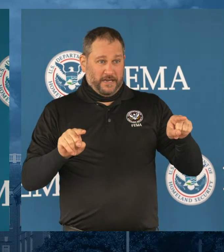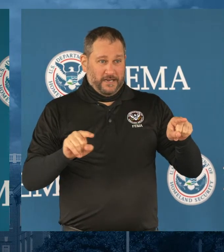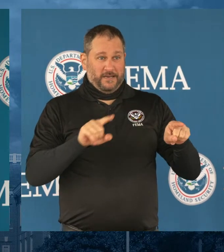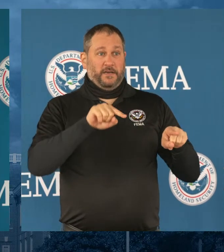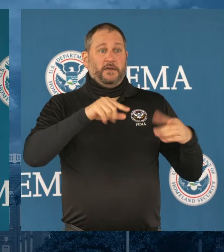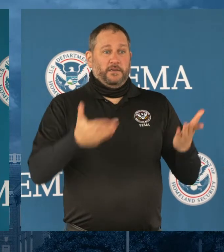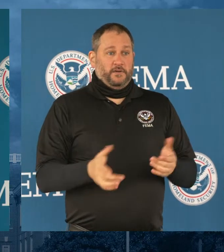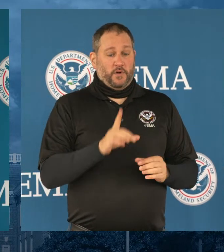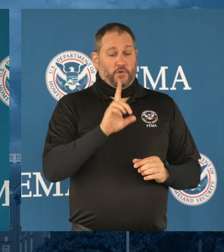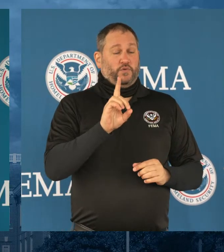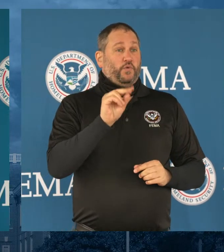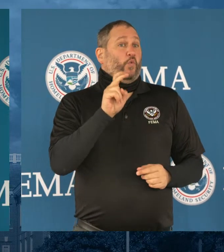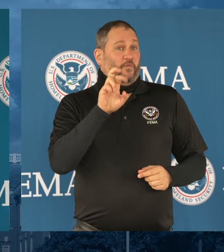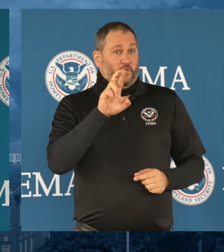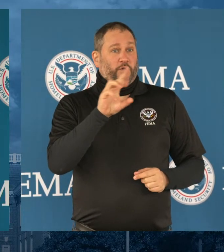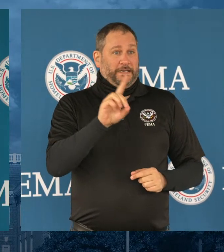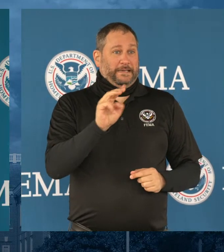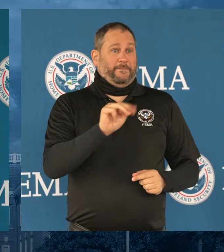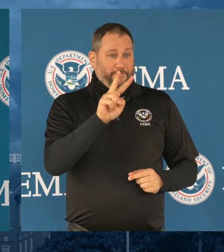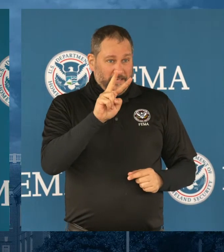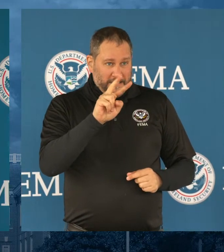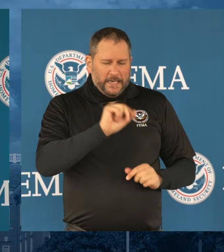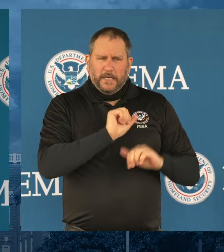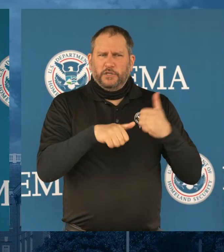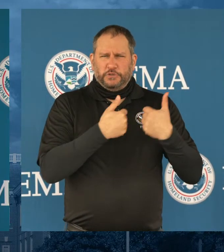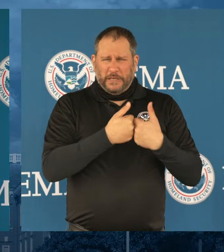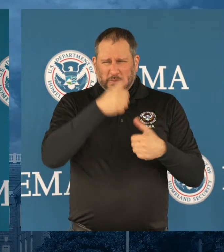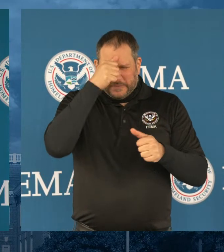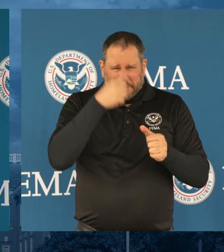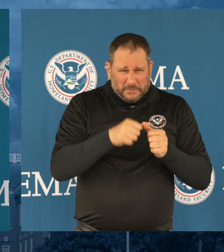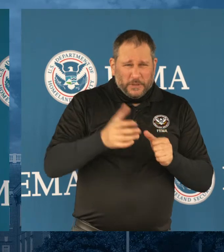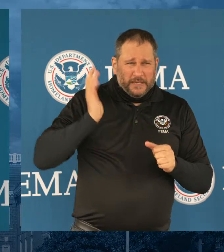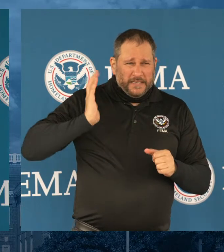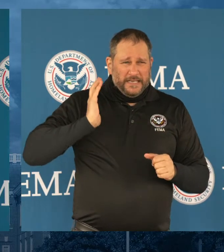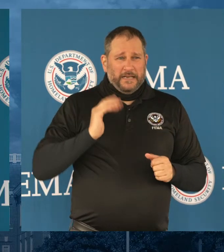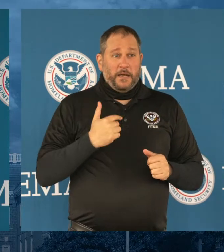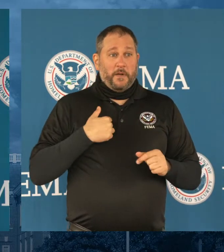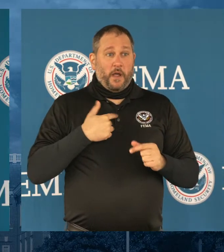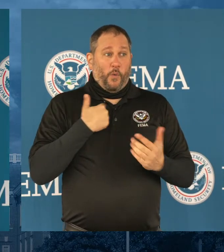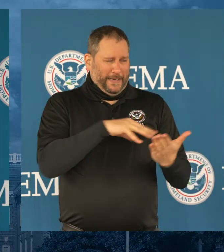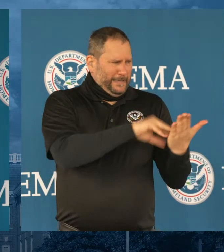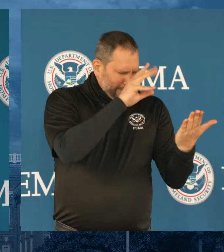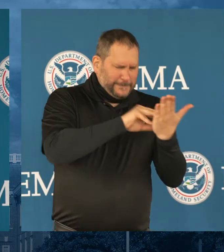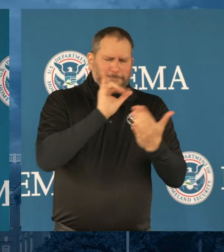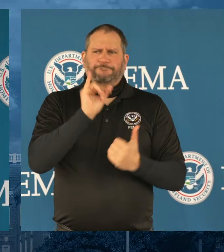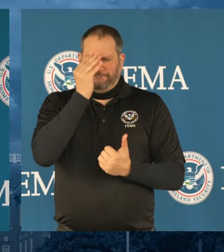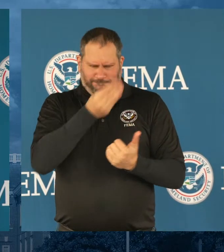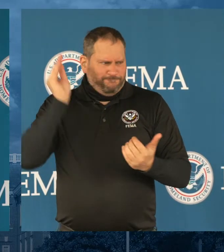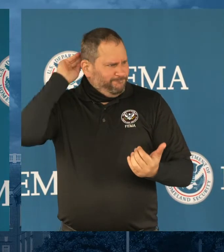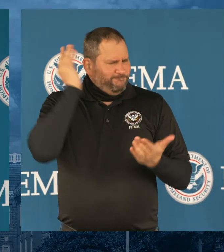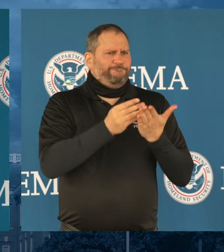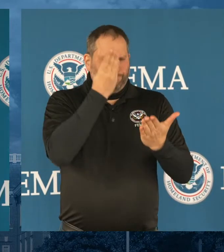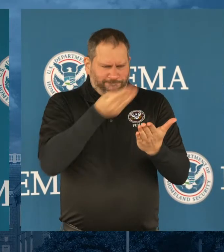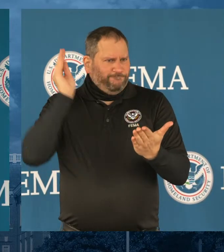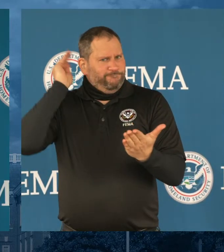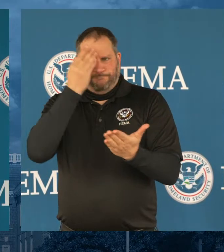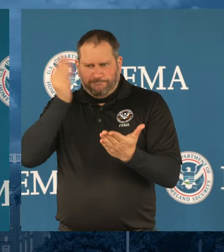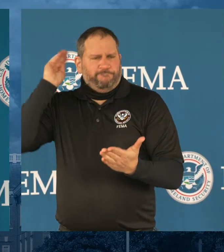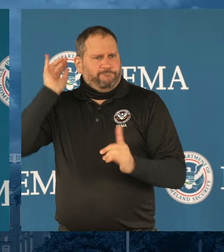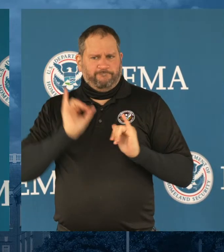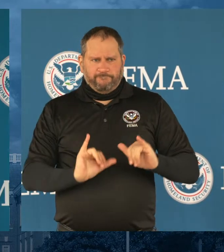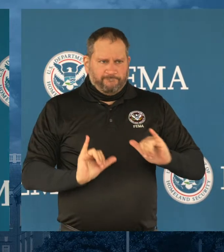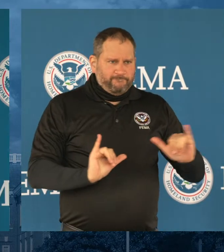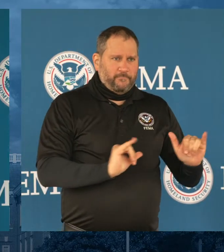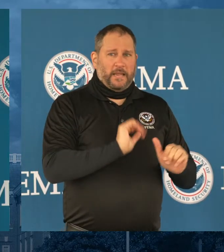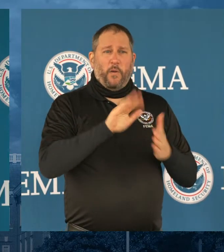had some challenges, as you'll remember, but those we learned a lot. from those events, and all the people who